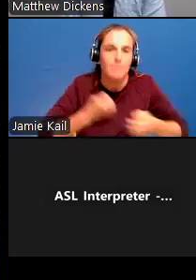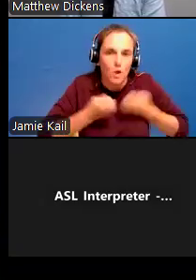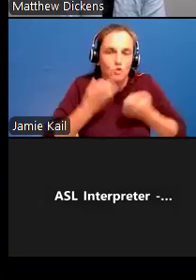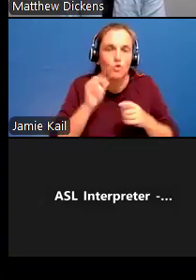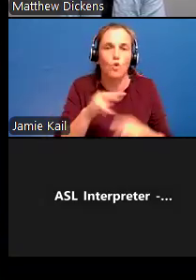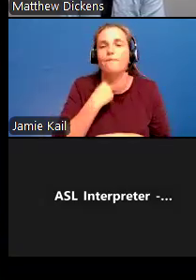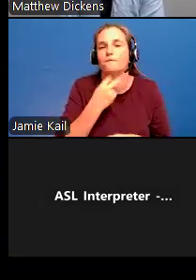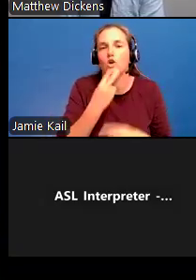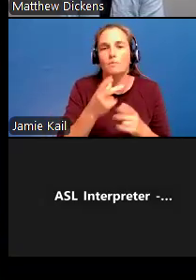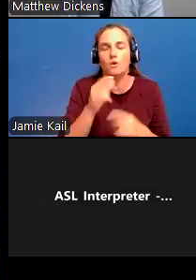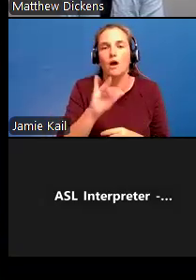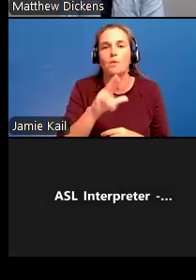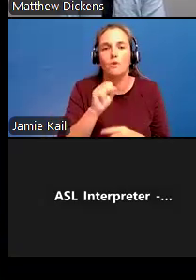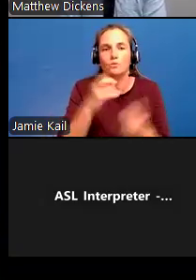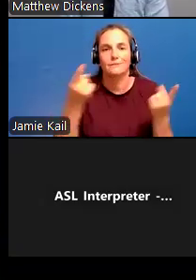occurring.